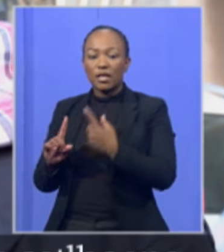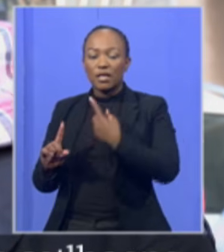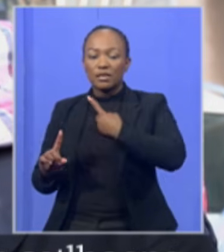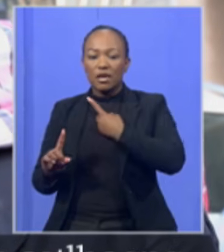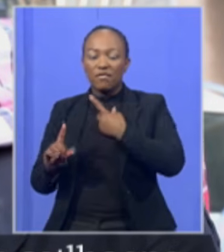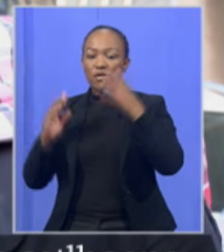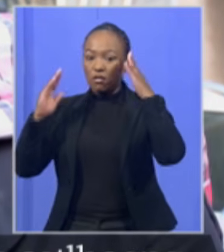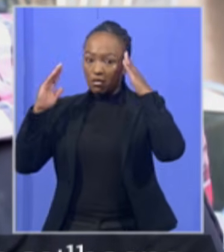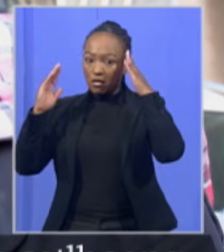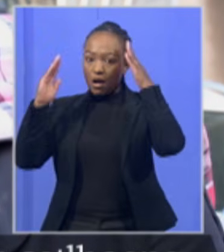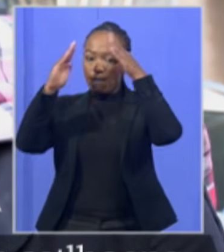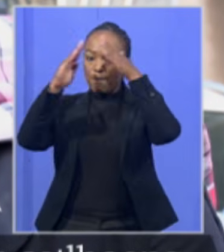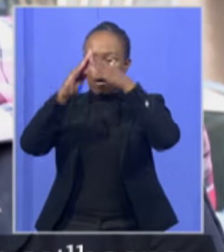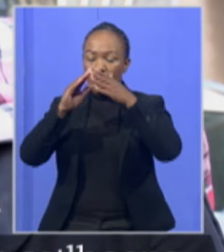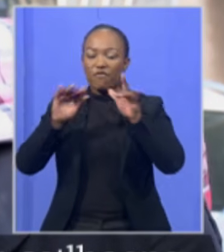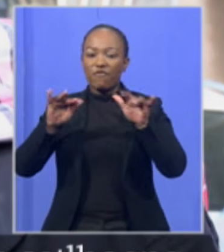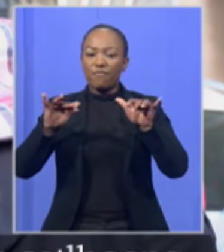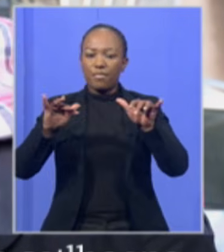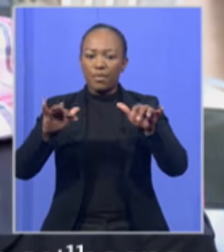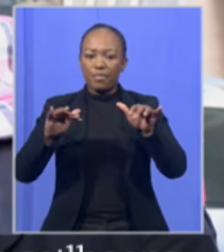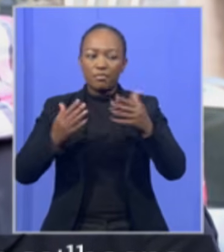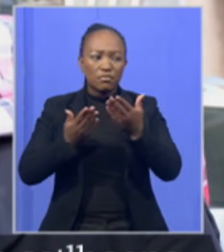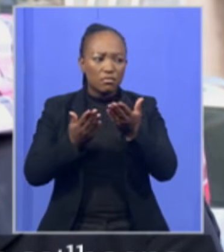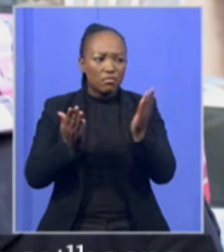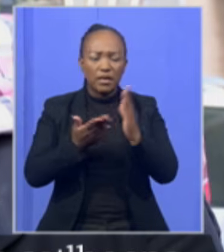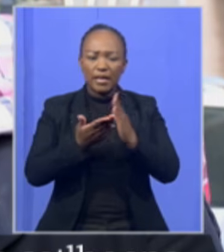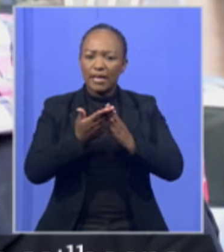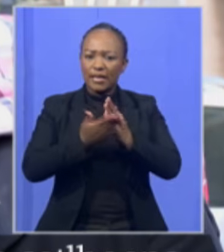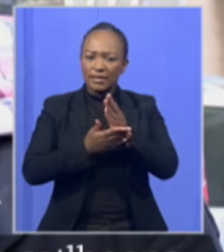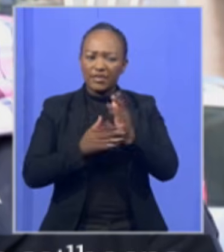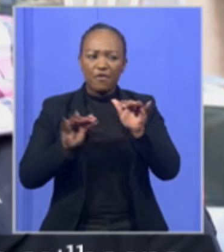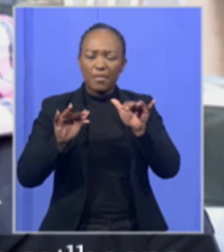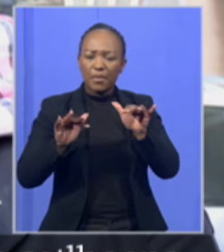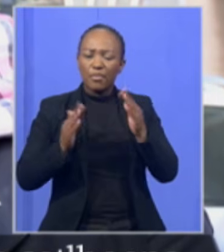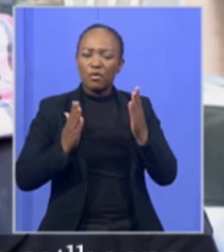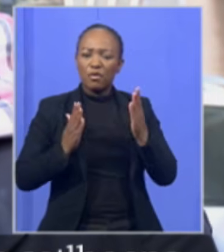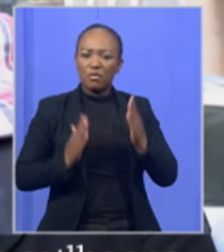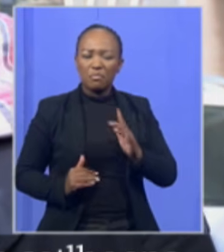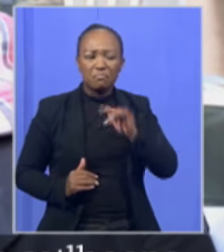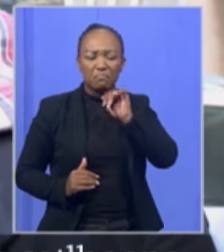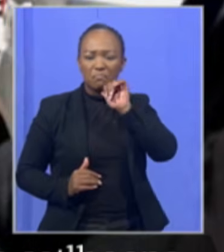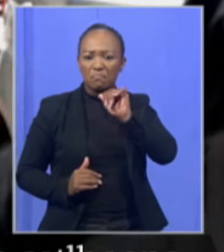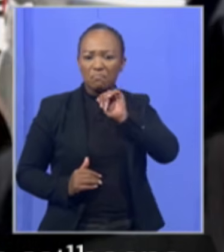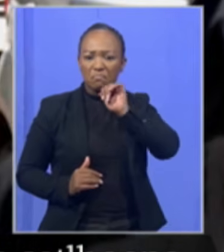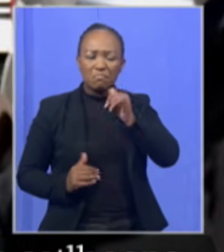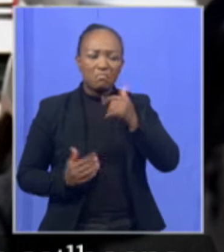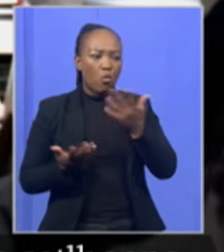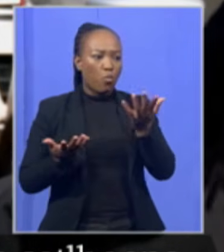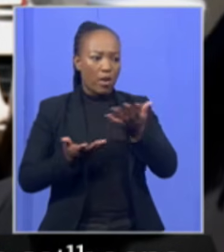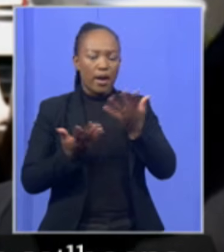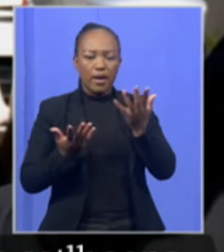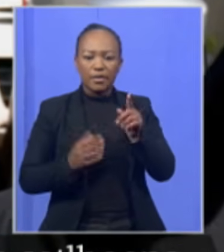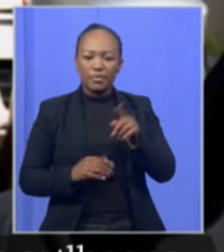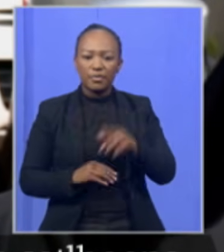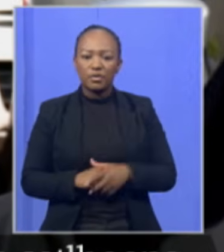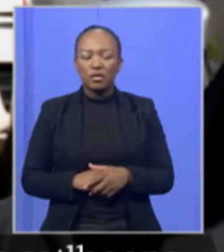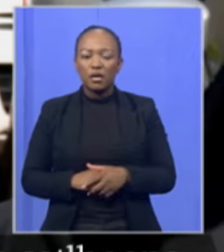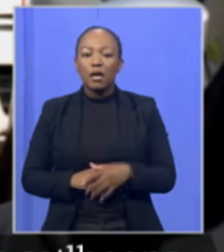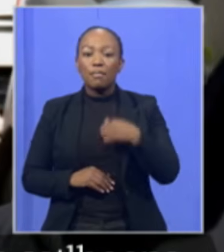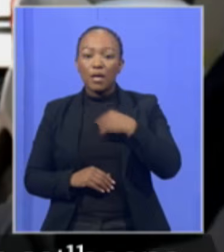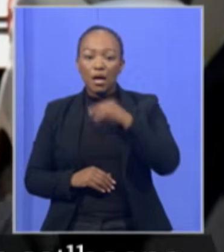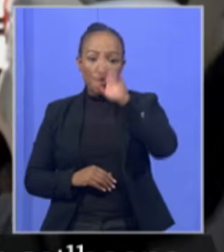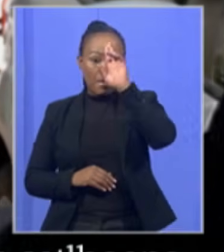out for the rights of all human beings, irregardless of their walks of life. I'm going to remember our Pope of